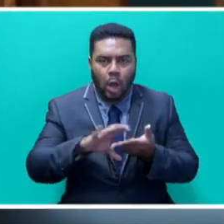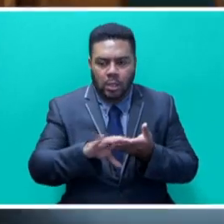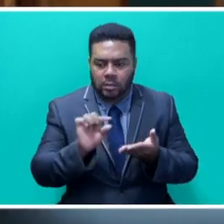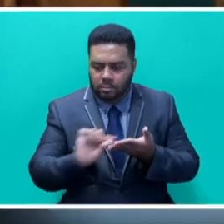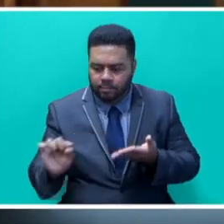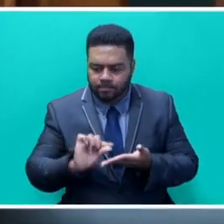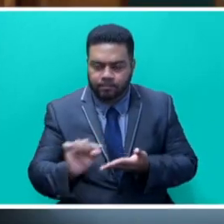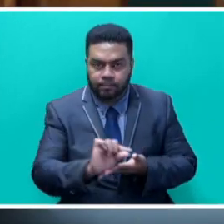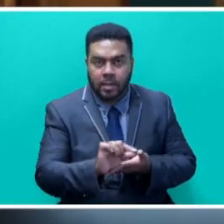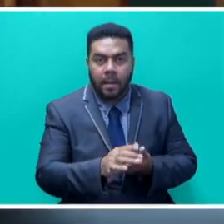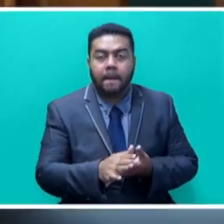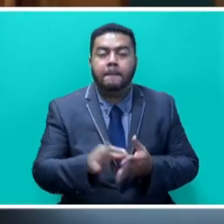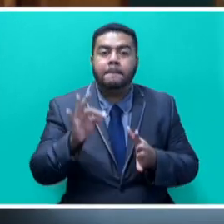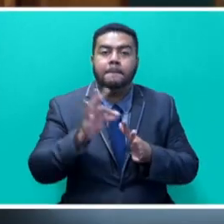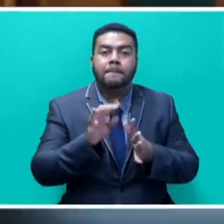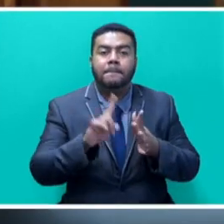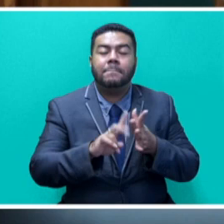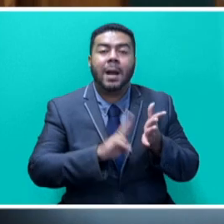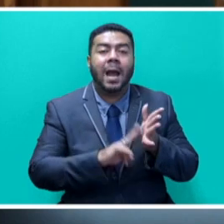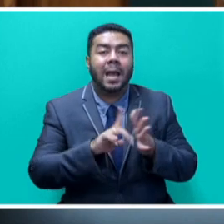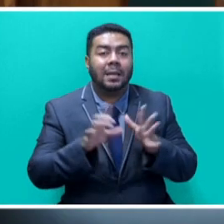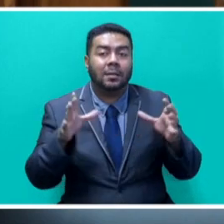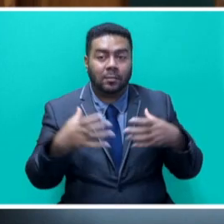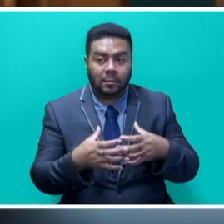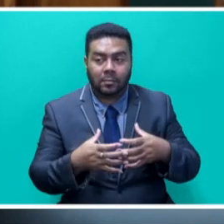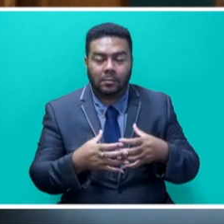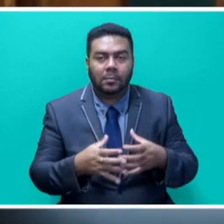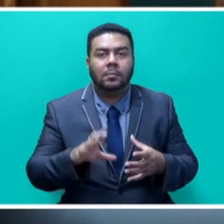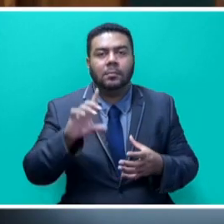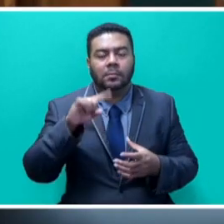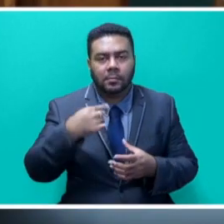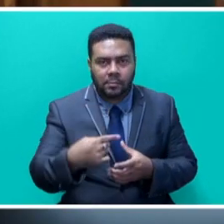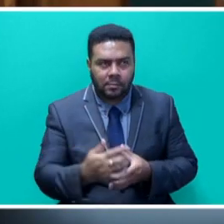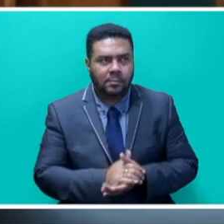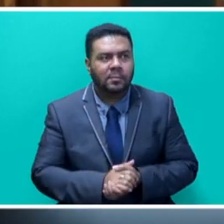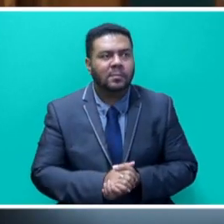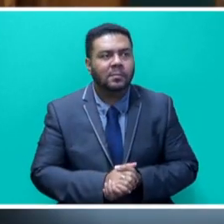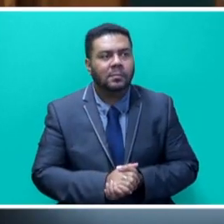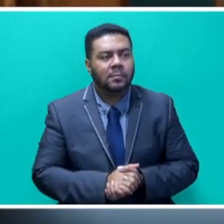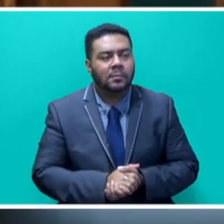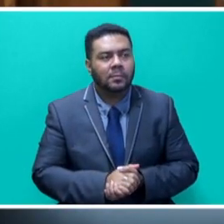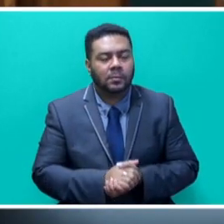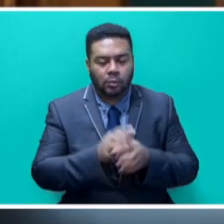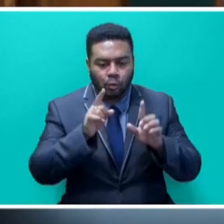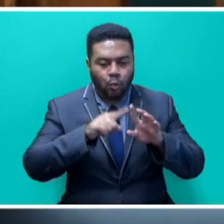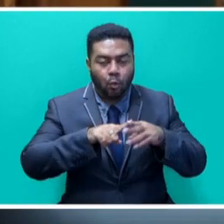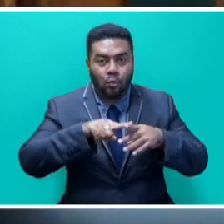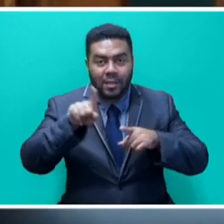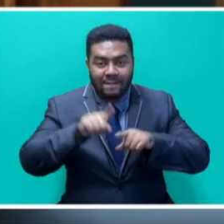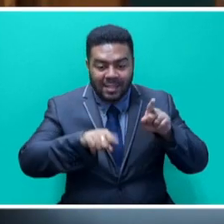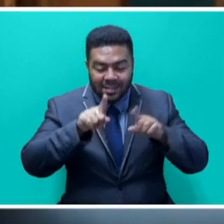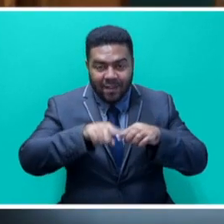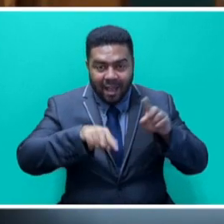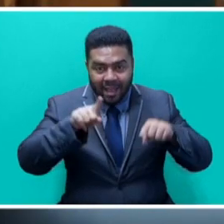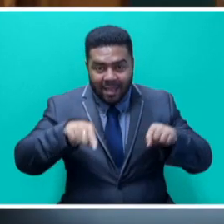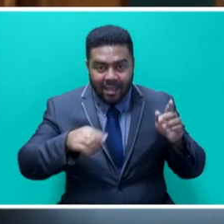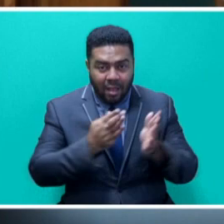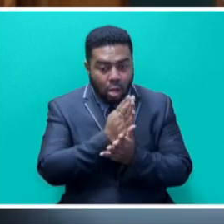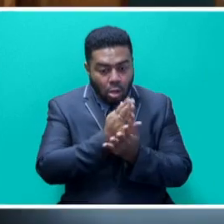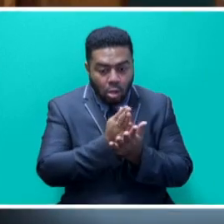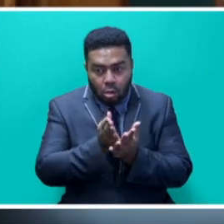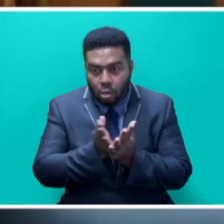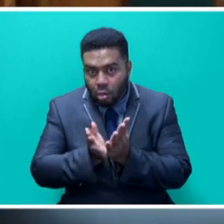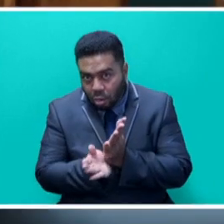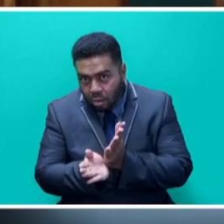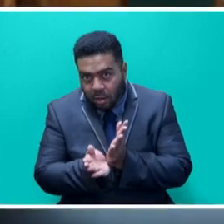The Pine Group, Mr. Speaker, continues to look at ways to diversify its business. In accordance with this vision, the group